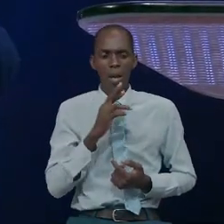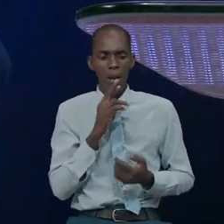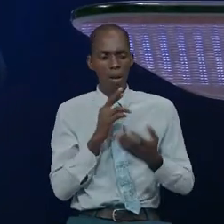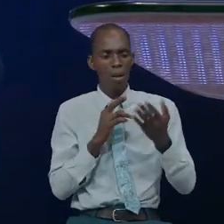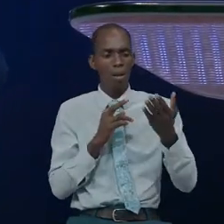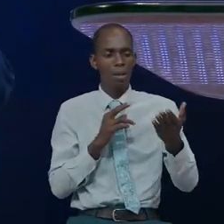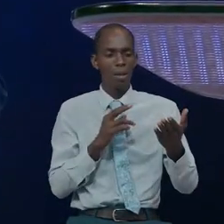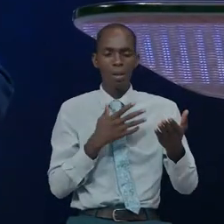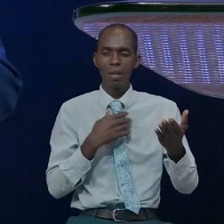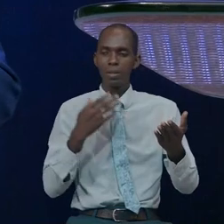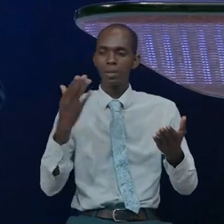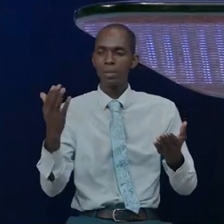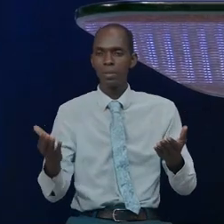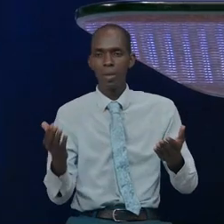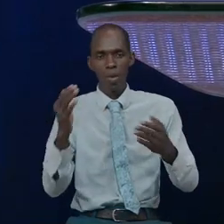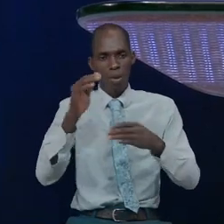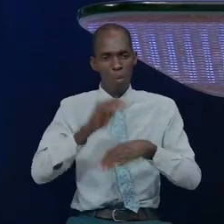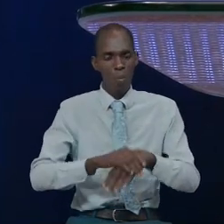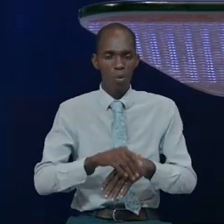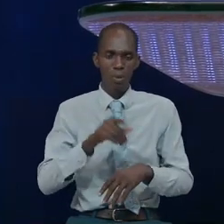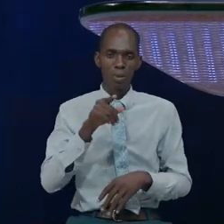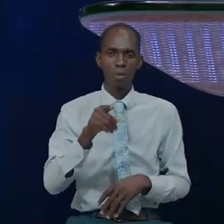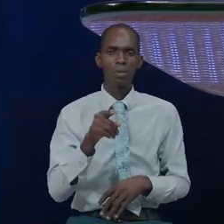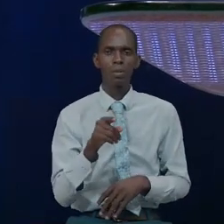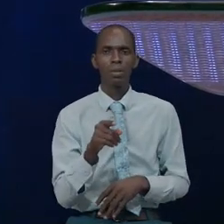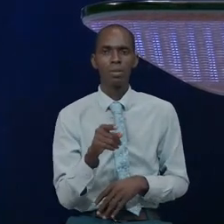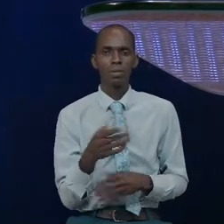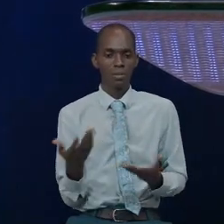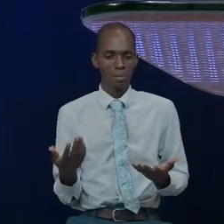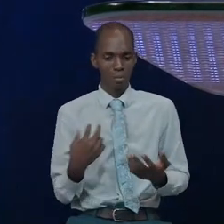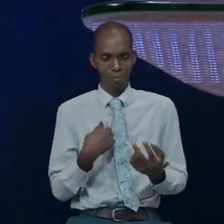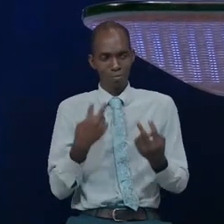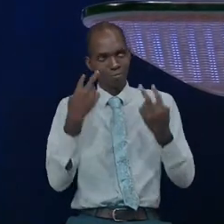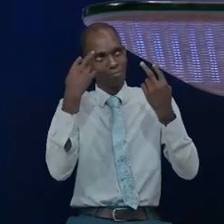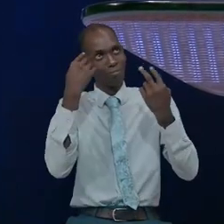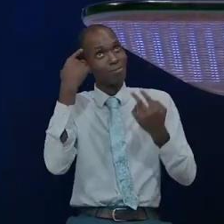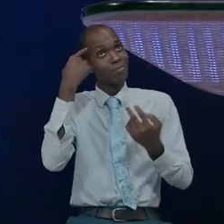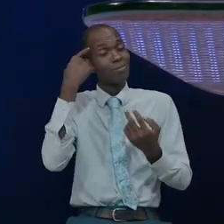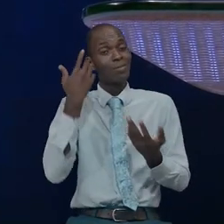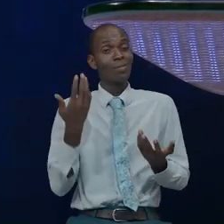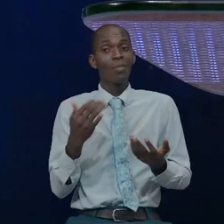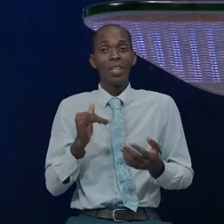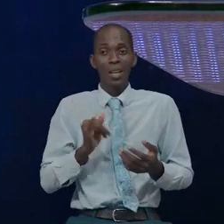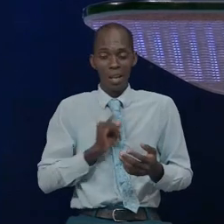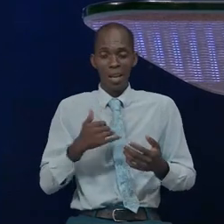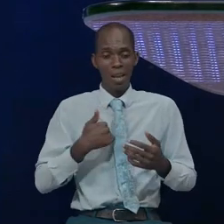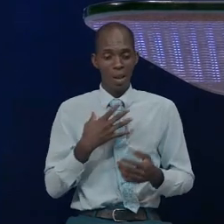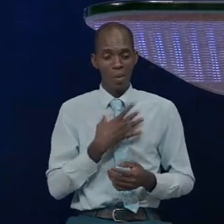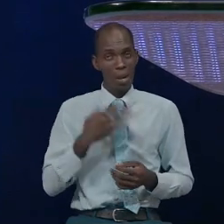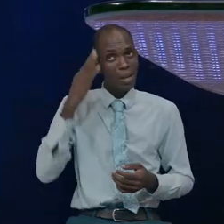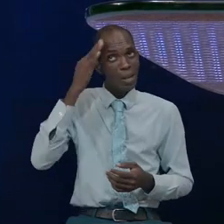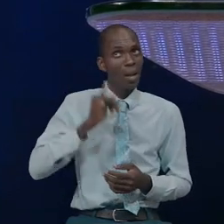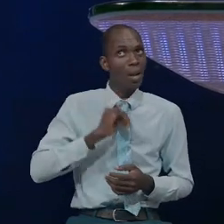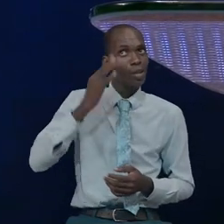and there upon him. I look at myself, I say, but I know gray ears are